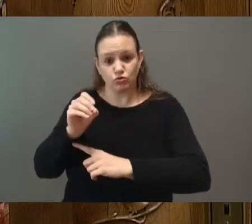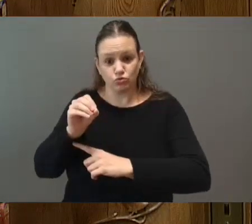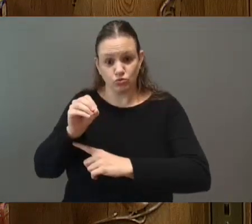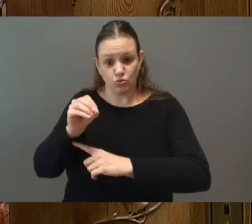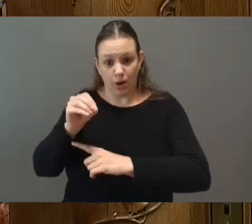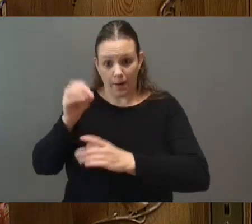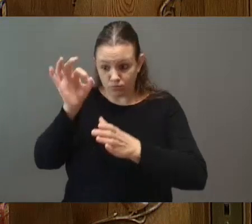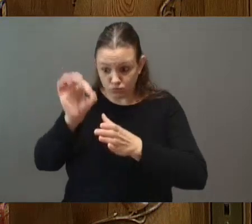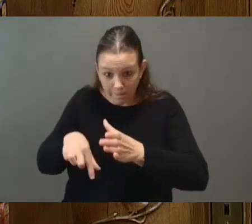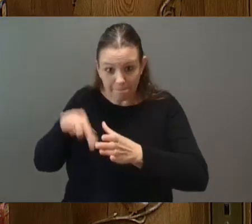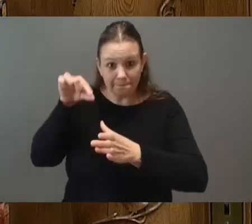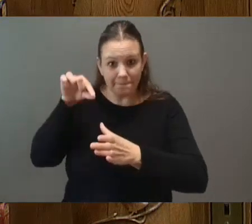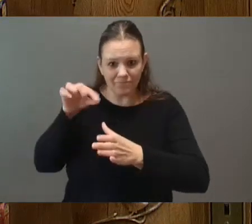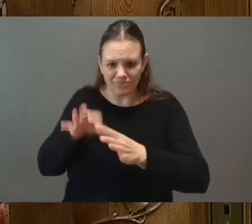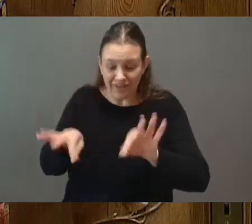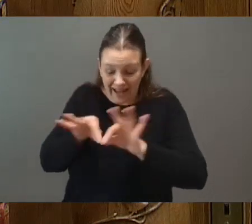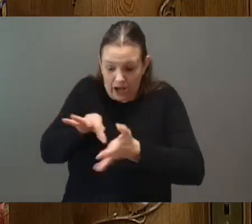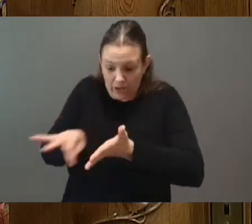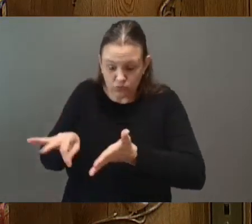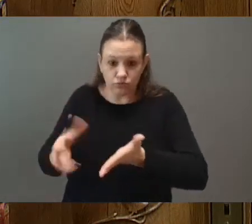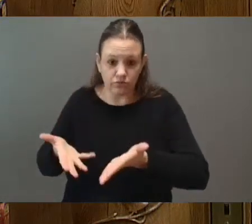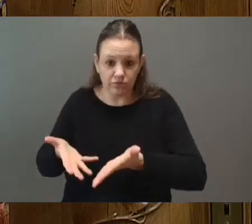Member, just a reminder, no electronic